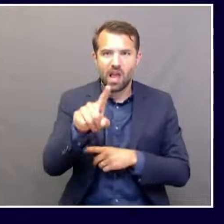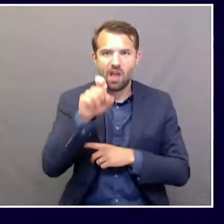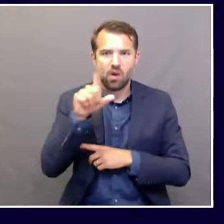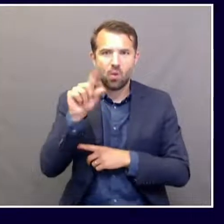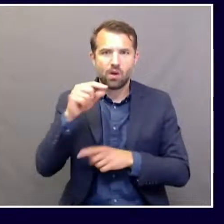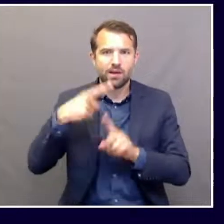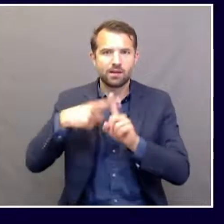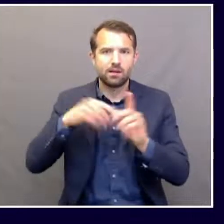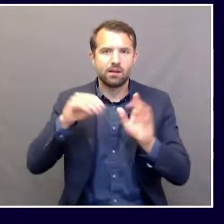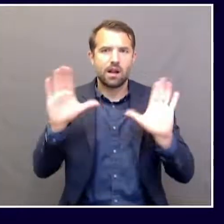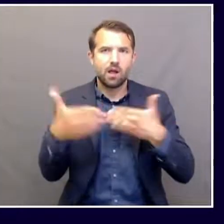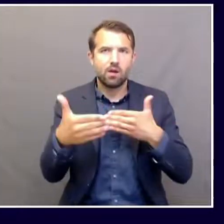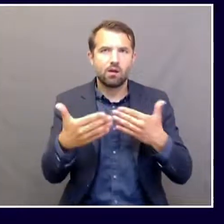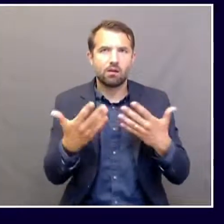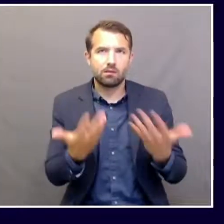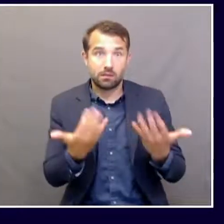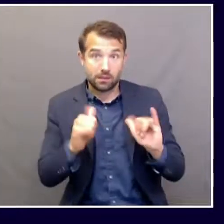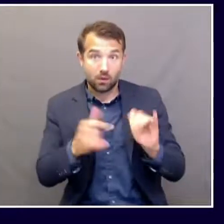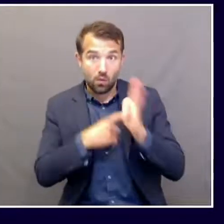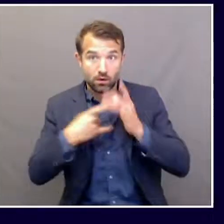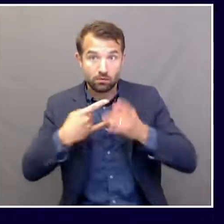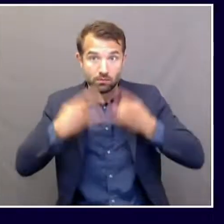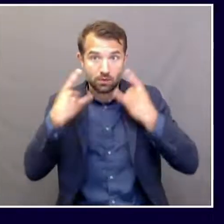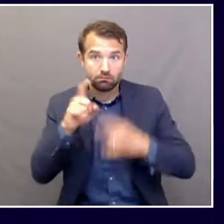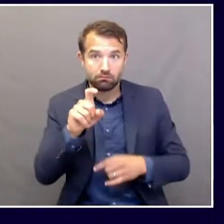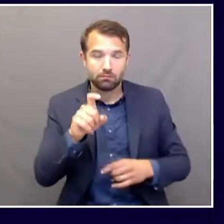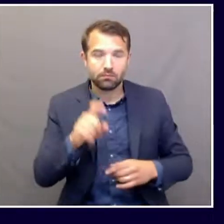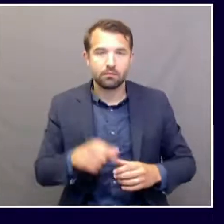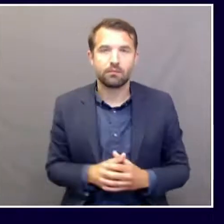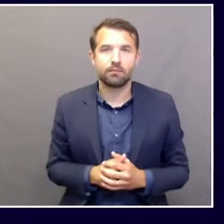Yeah, and I will note that there's